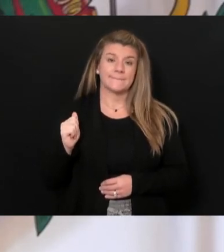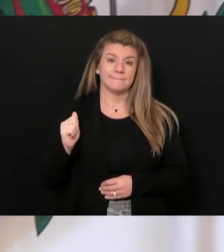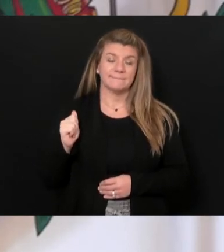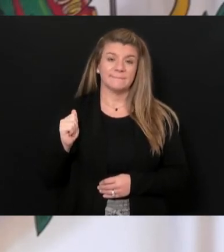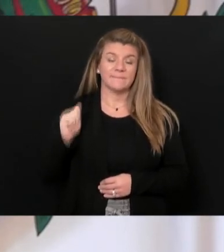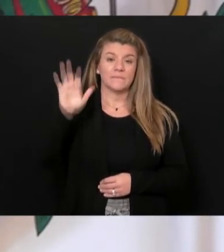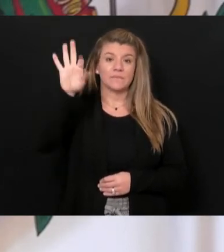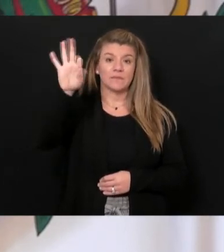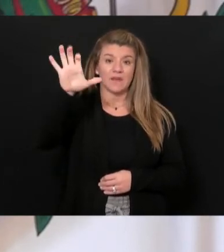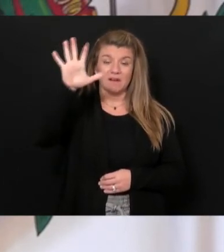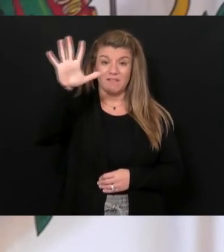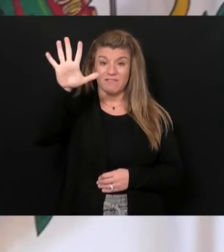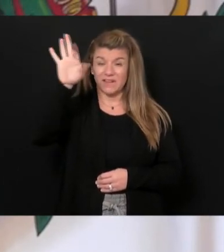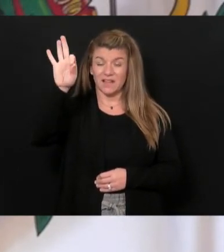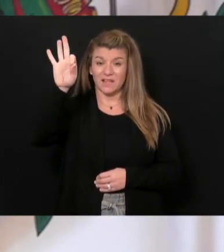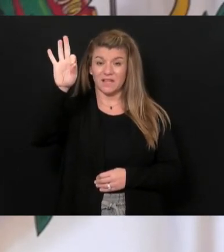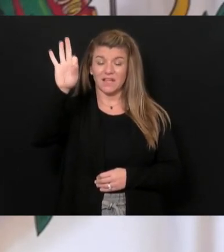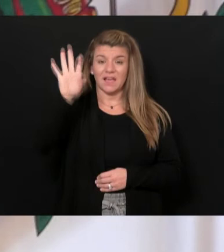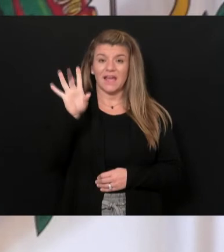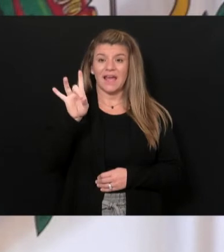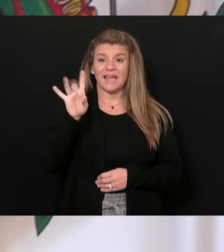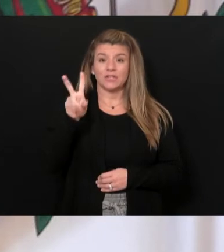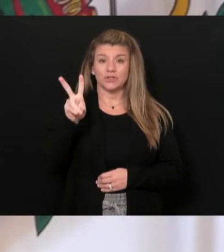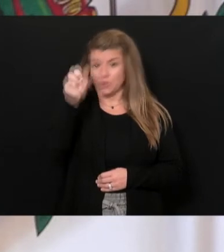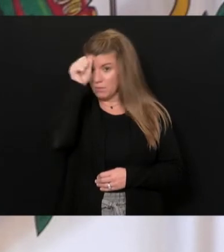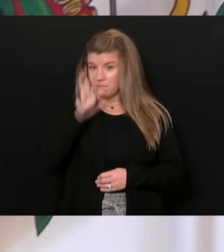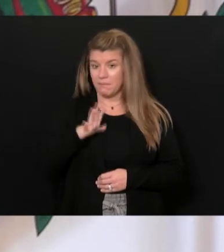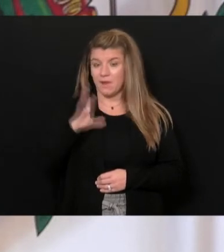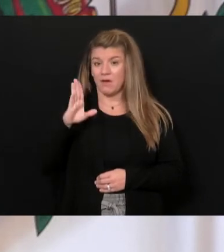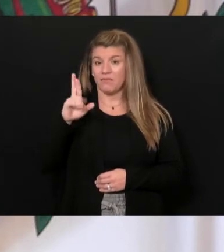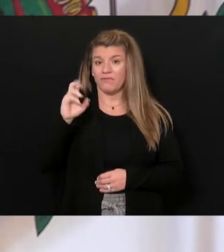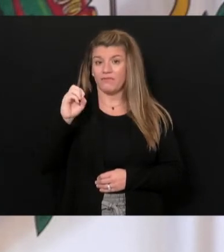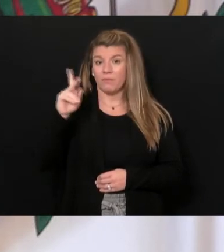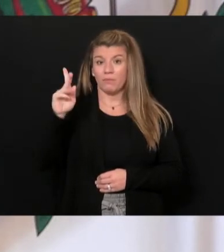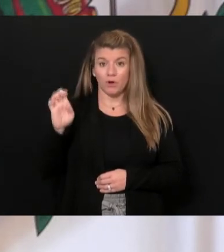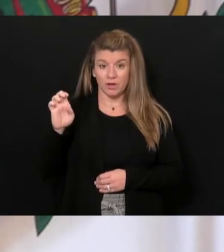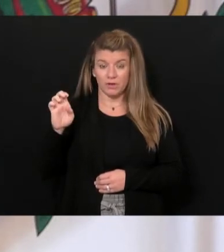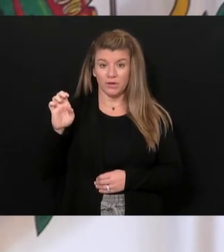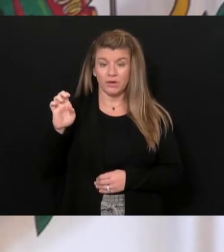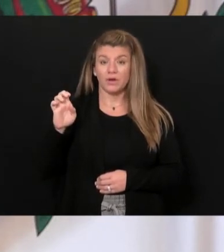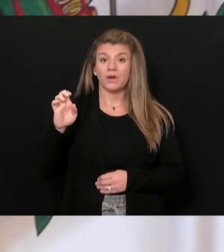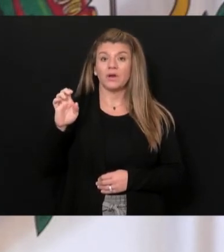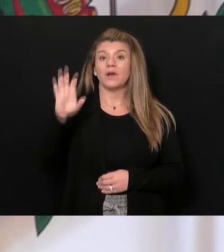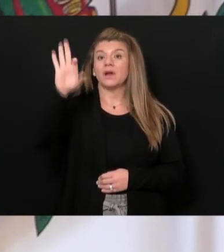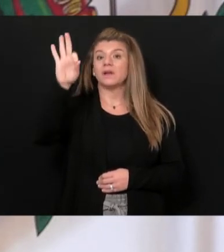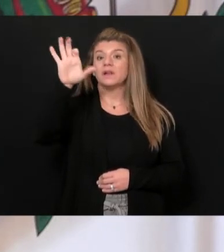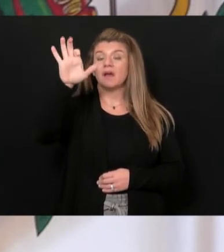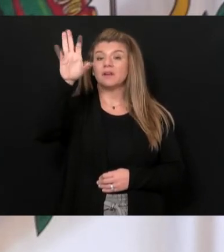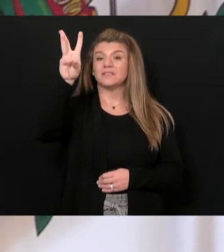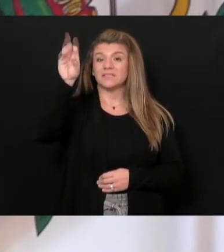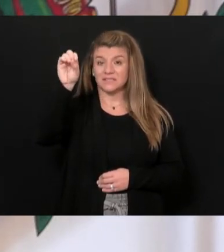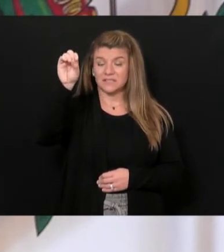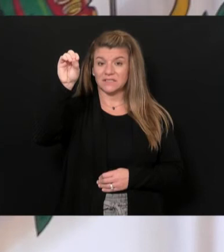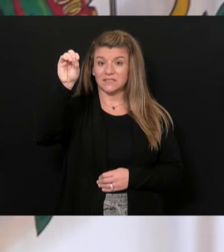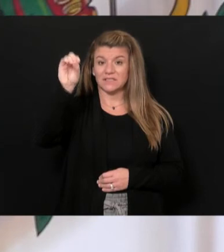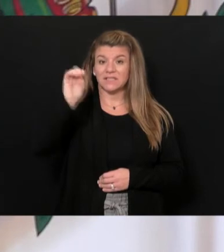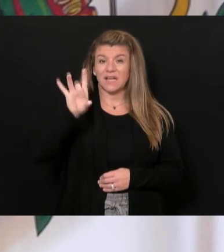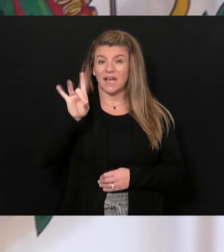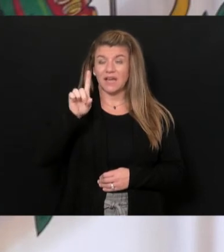Our 959th death, an 82-year-old male from Brooke County. Our 960th death,